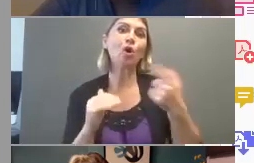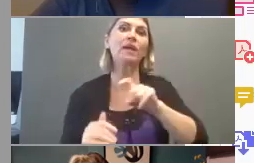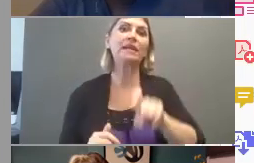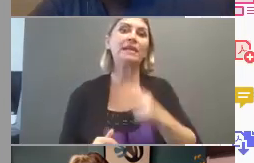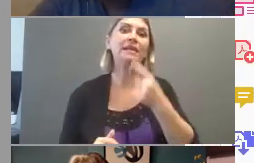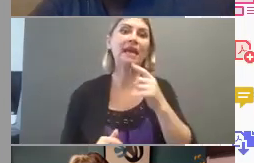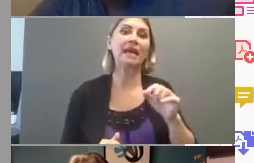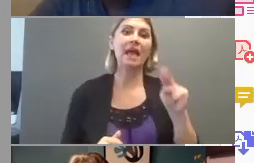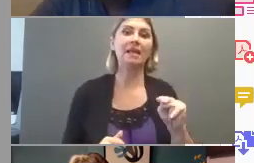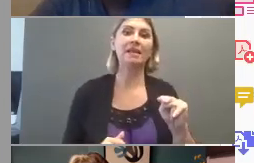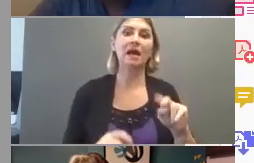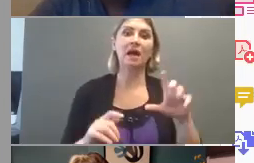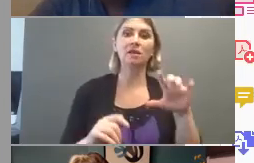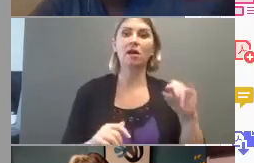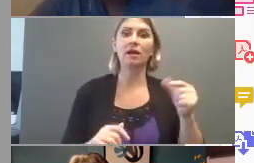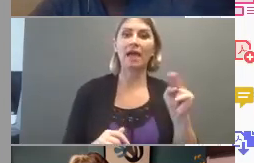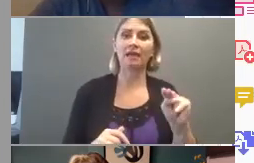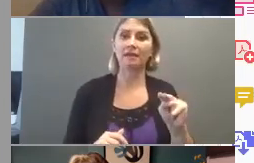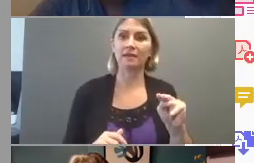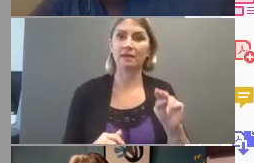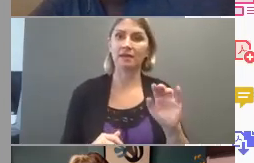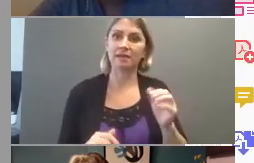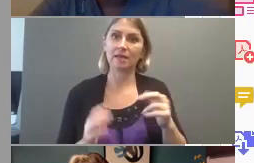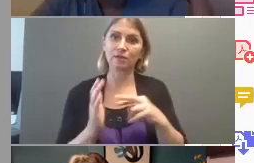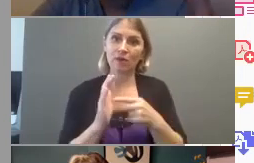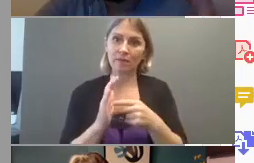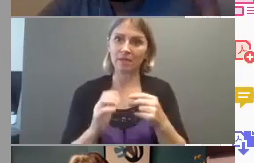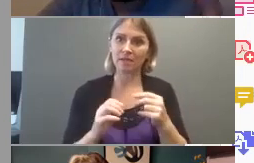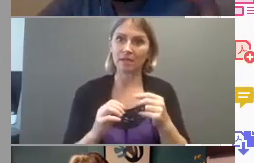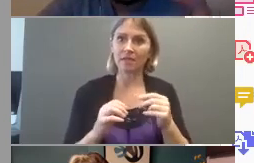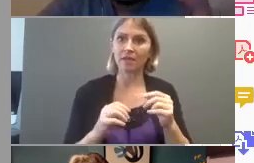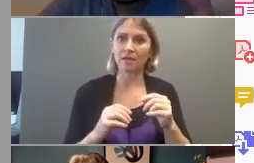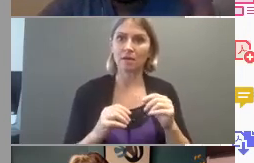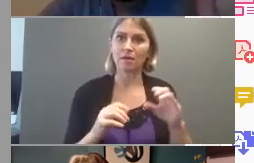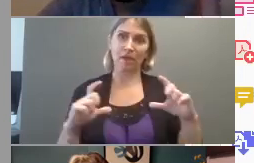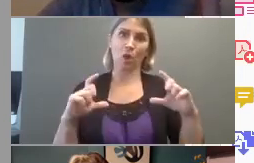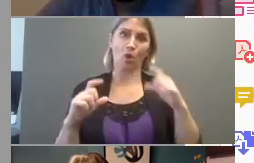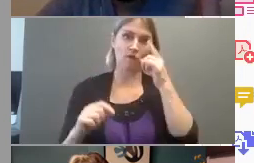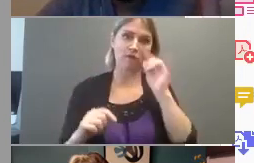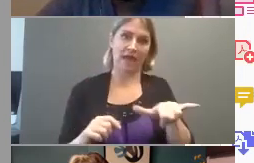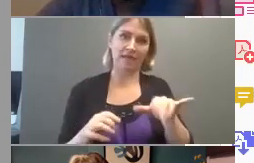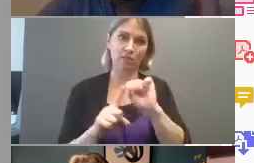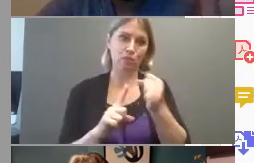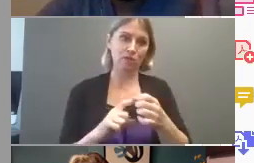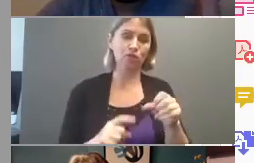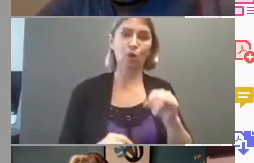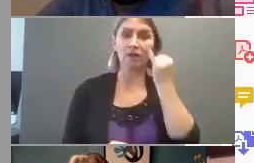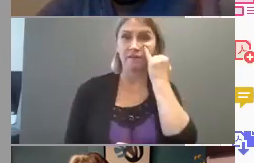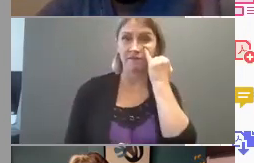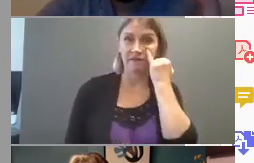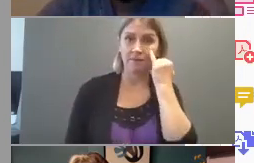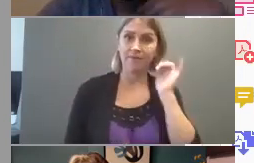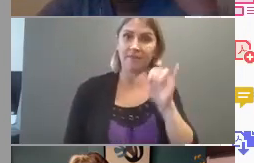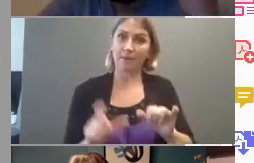n log n has to be subtracted by something, right? So that only means that it is big O of this particular equation. So if